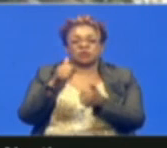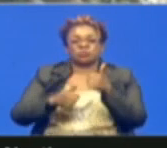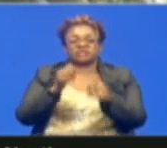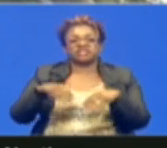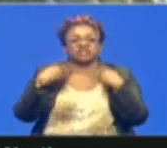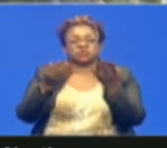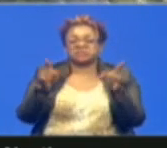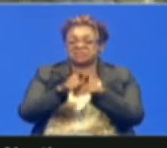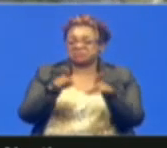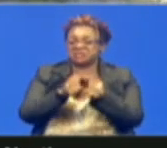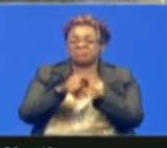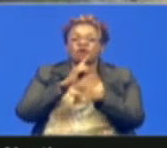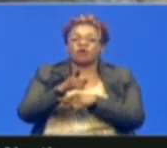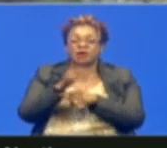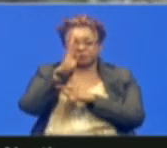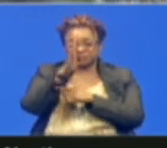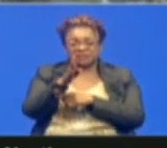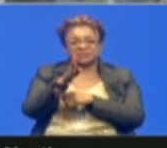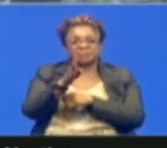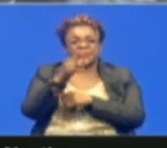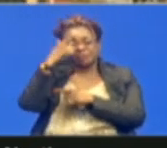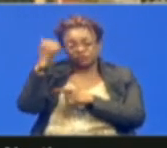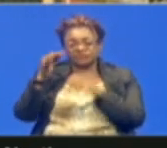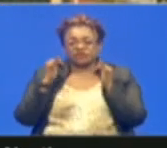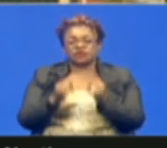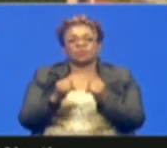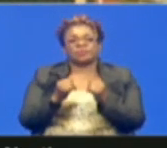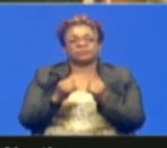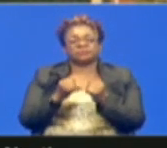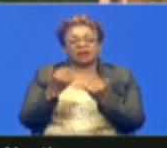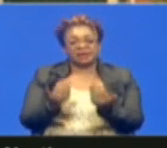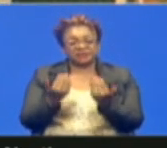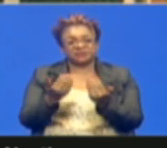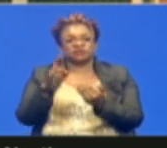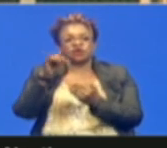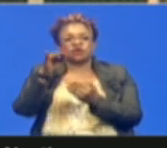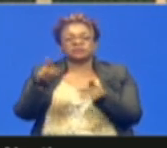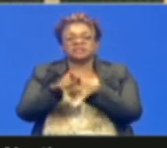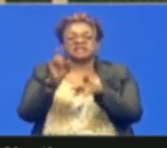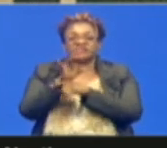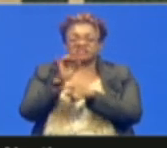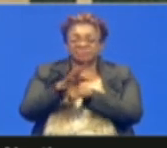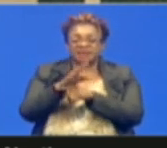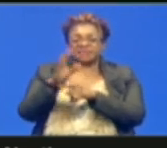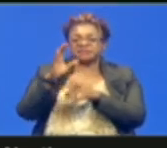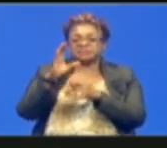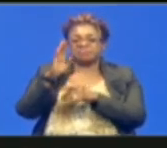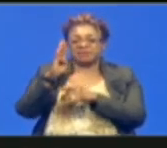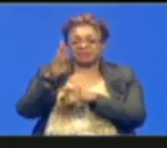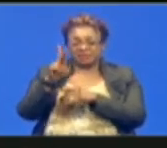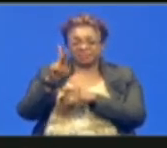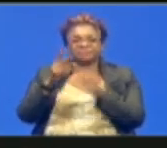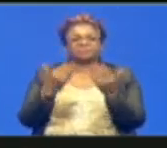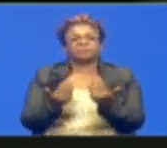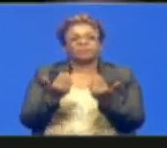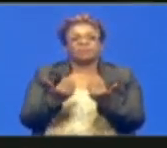directive on Sunday following the rollout of Kenya's new generation currency notes as advised by the Central Bank of Kenya. The directives by the banking